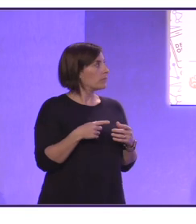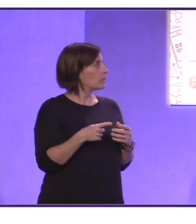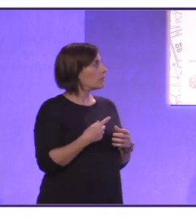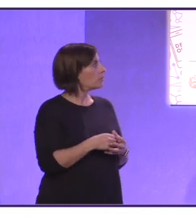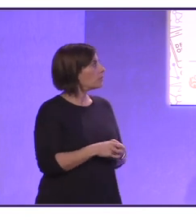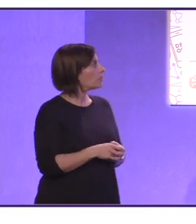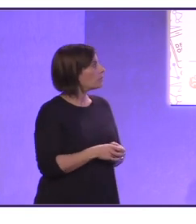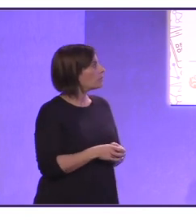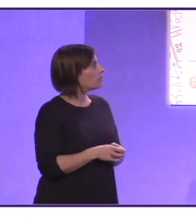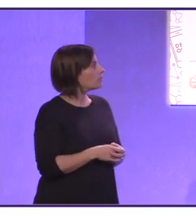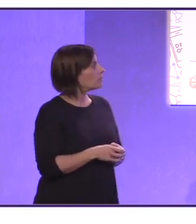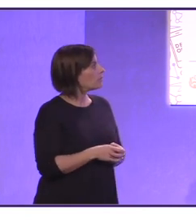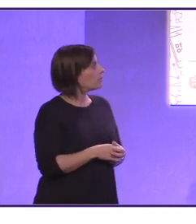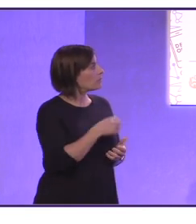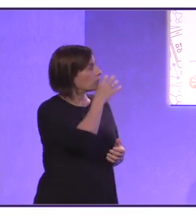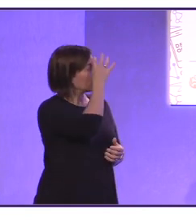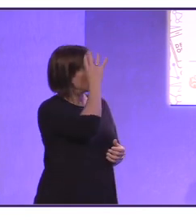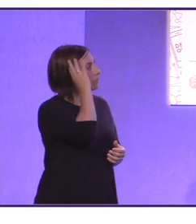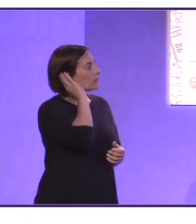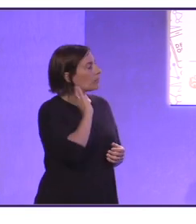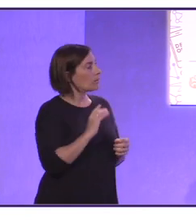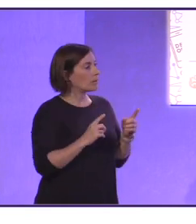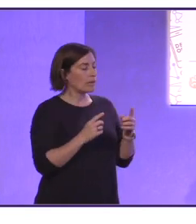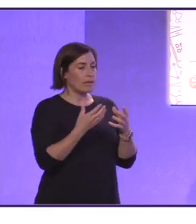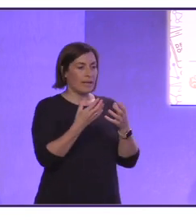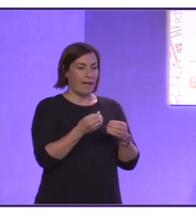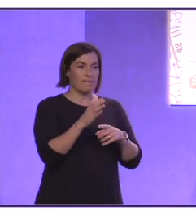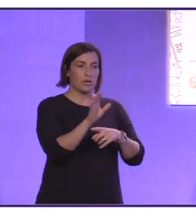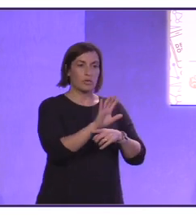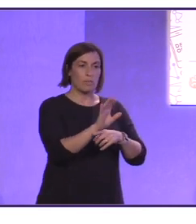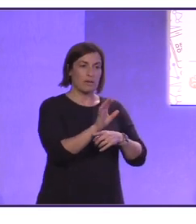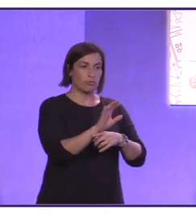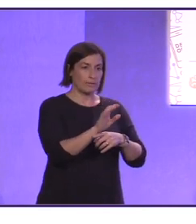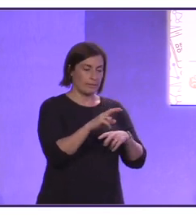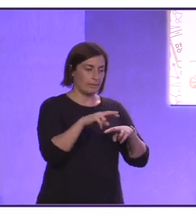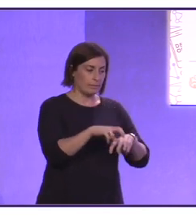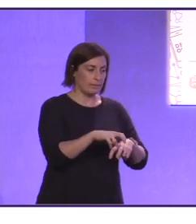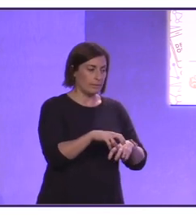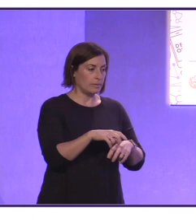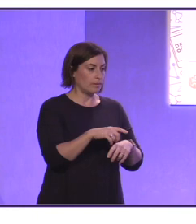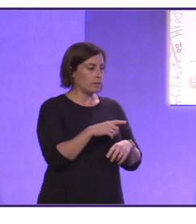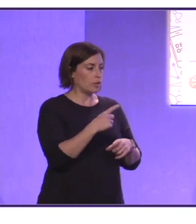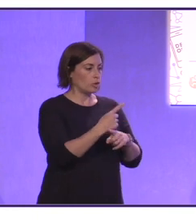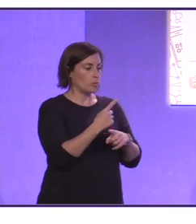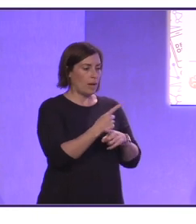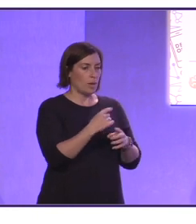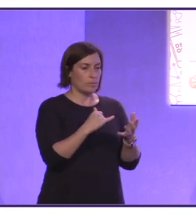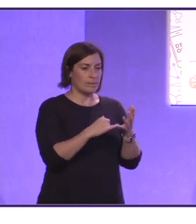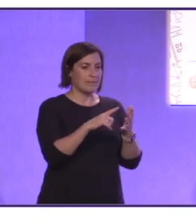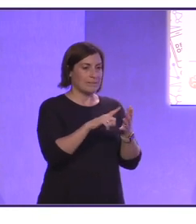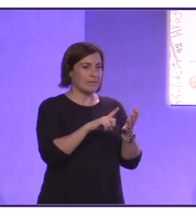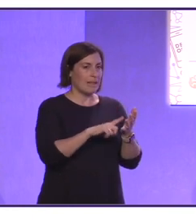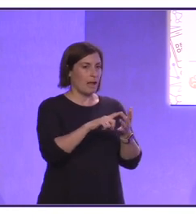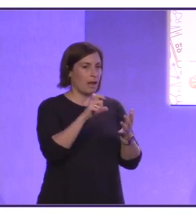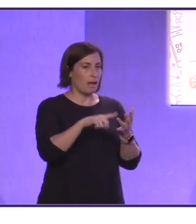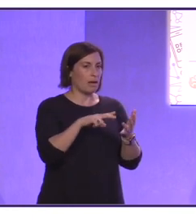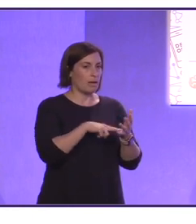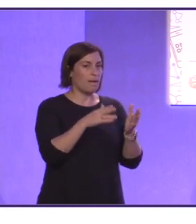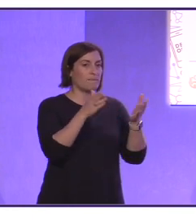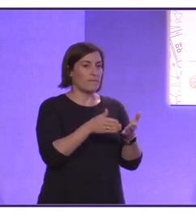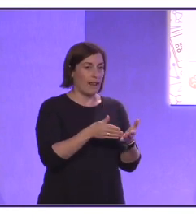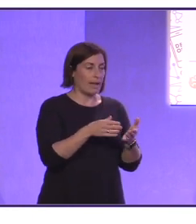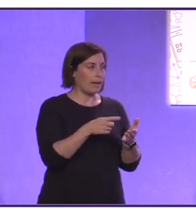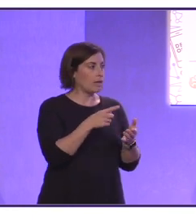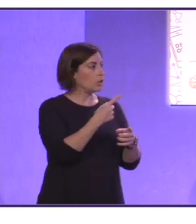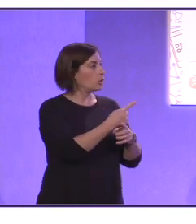There's a great documentary called The Inventor, Out for Blood in Silicon Valley. And it was about Elizabeth Holmes